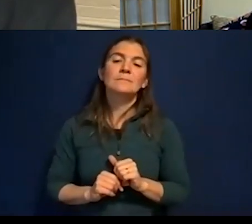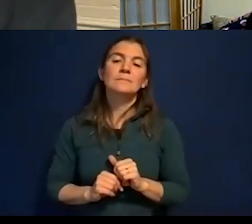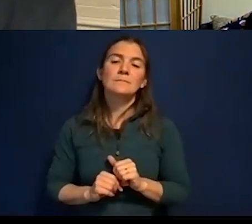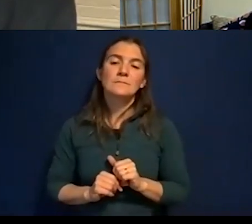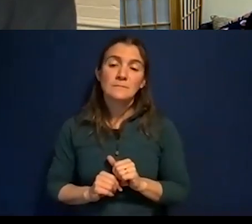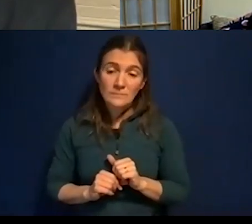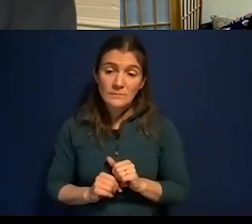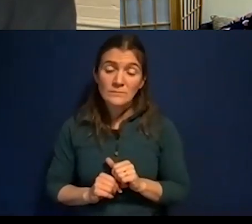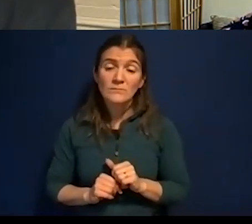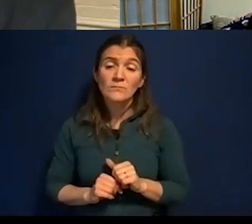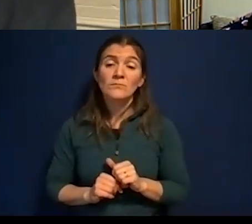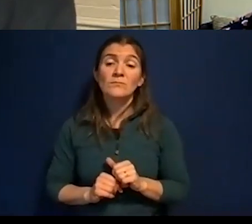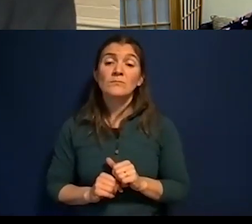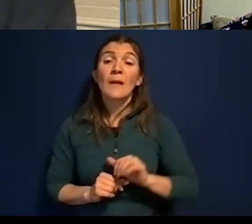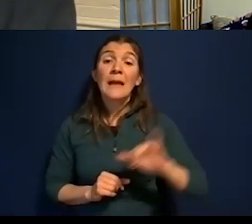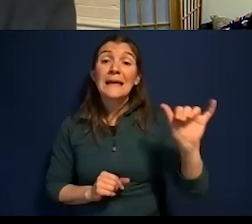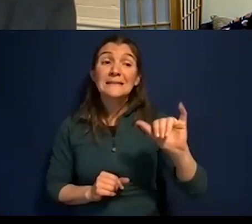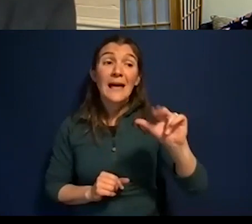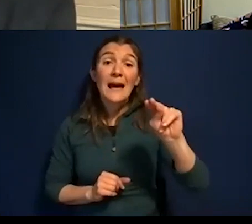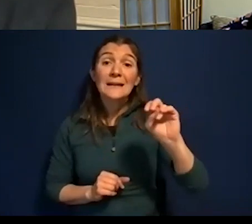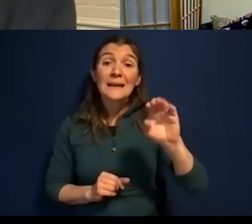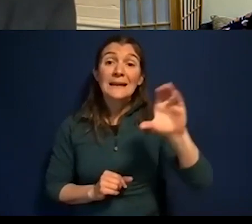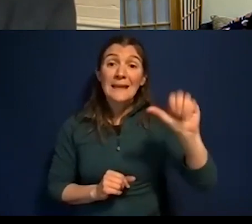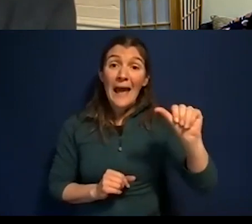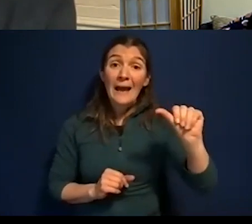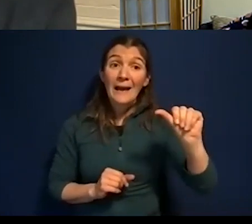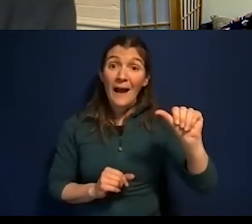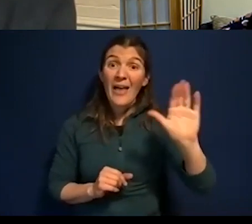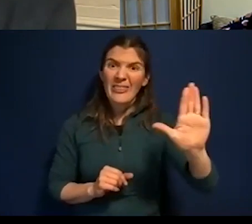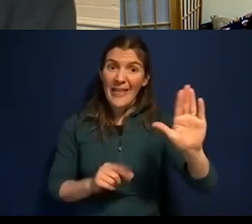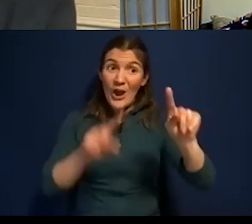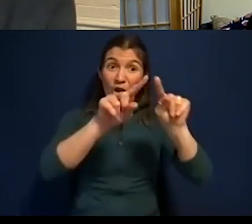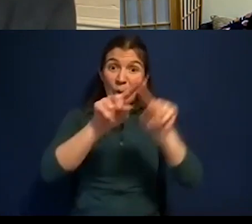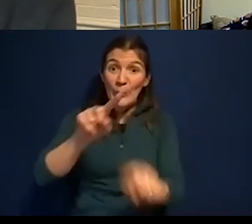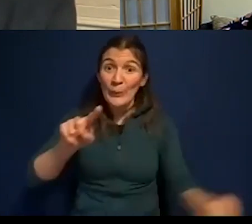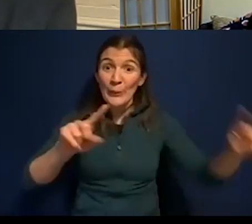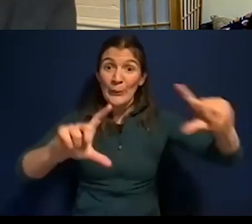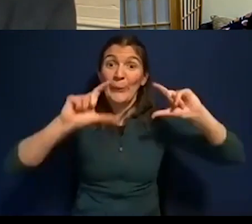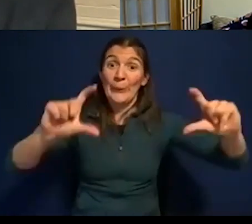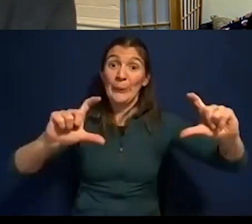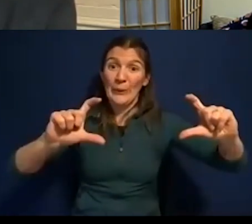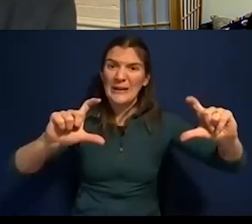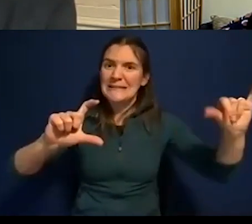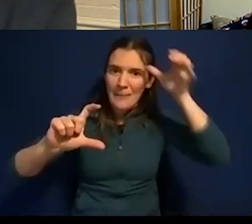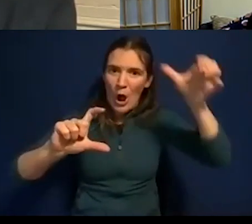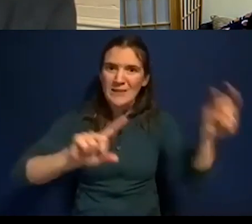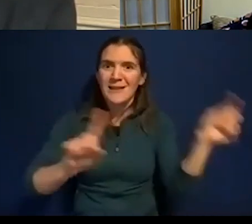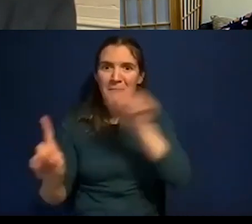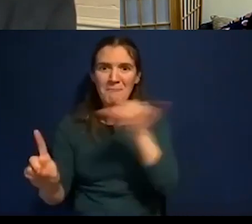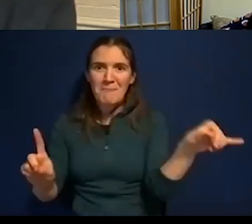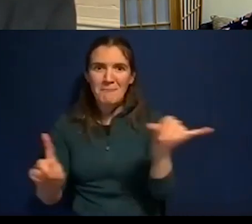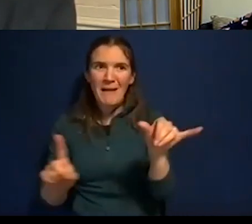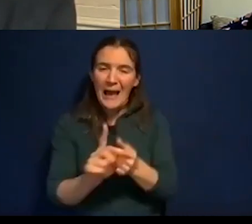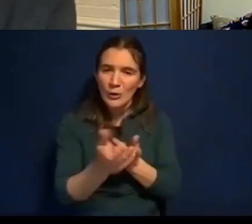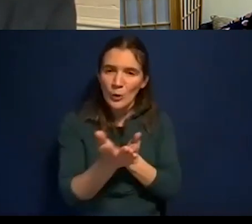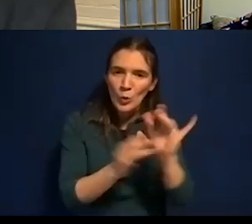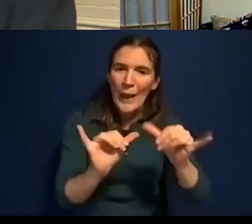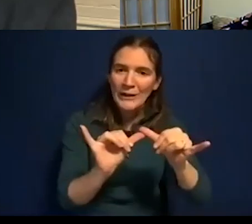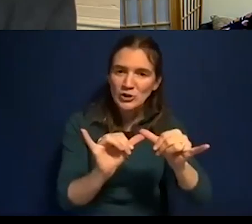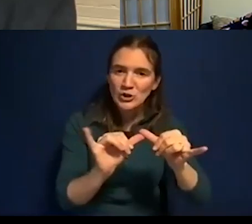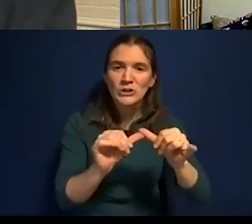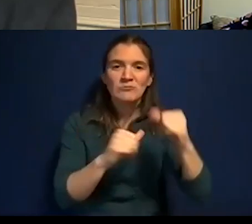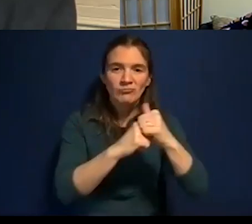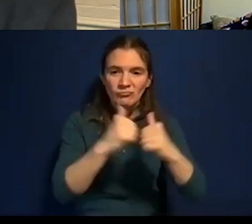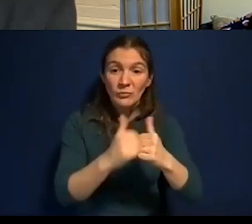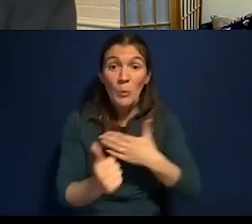The NECA sign that I designed and manufactured, that also went through engineering. So in other words,